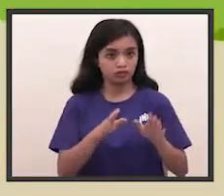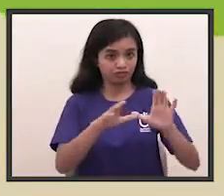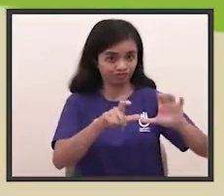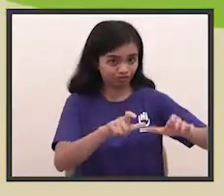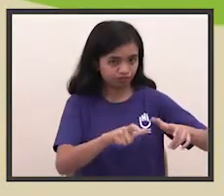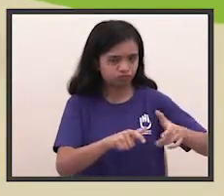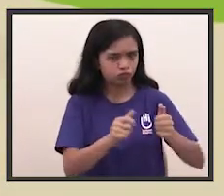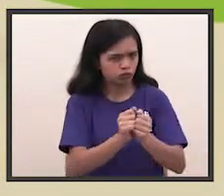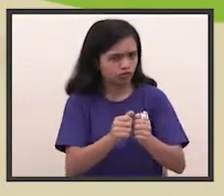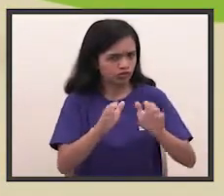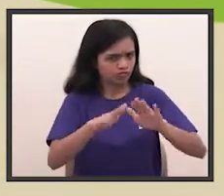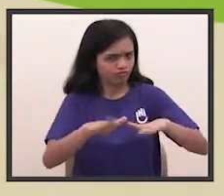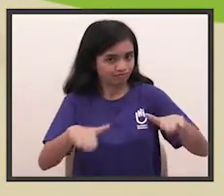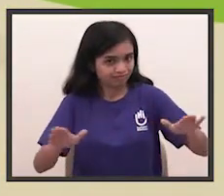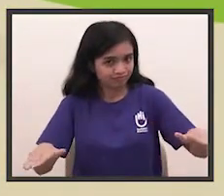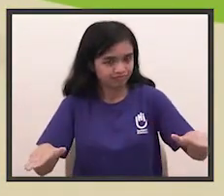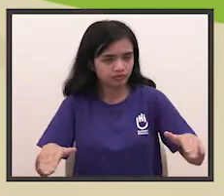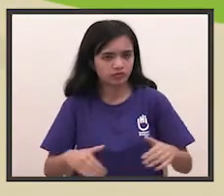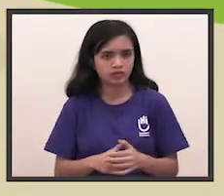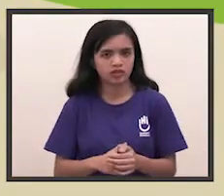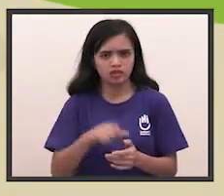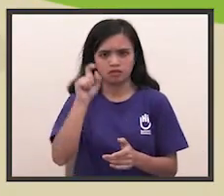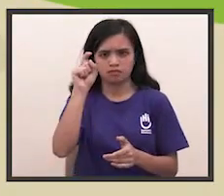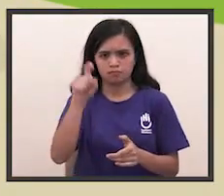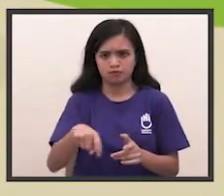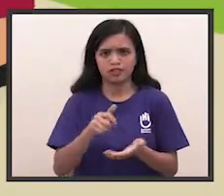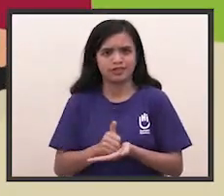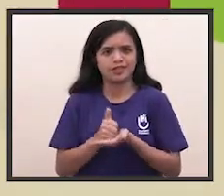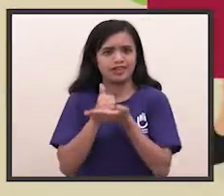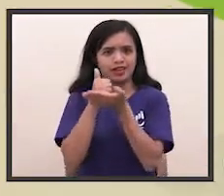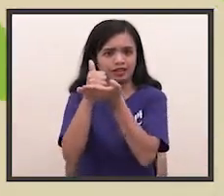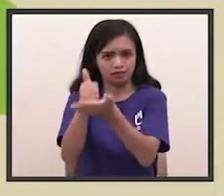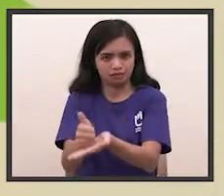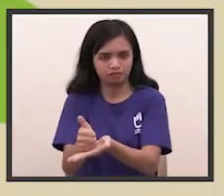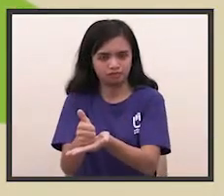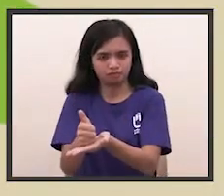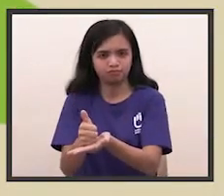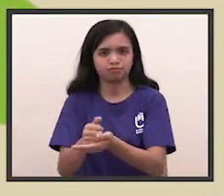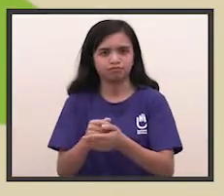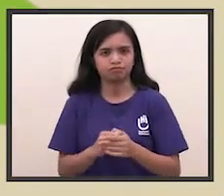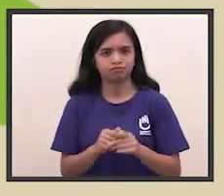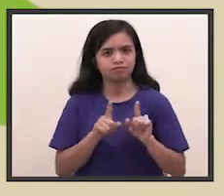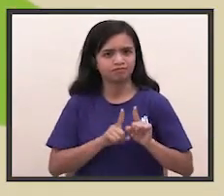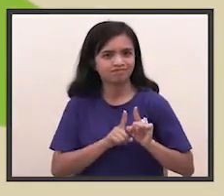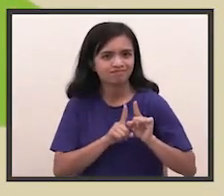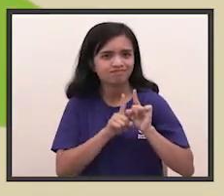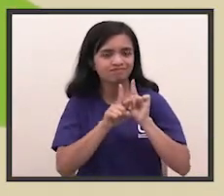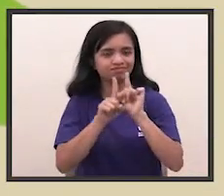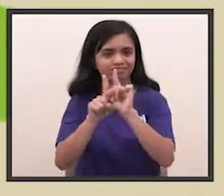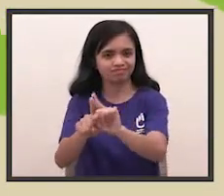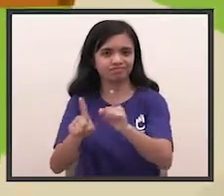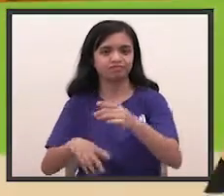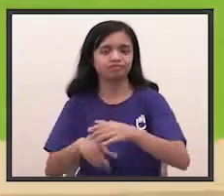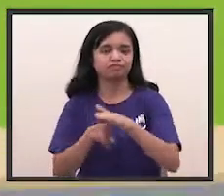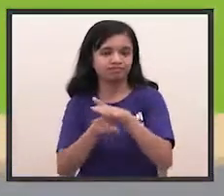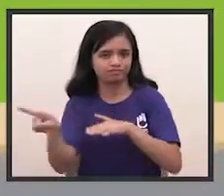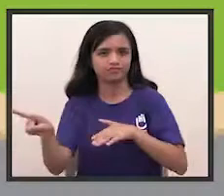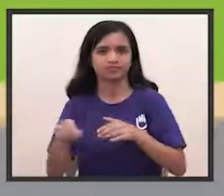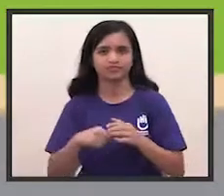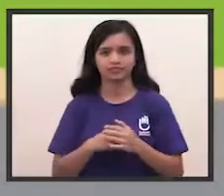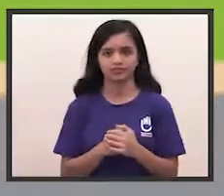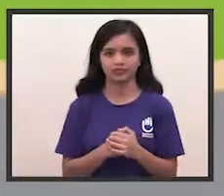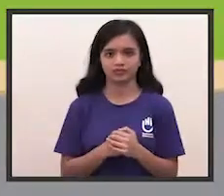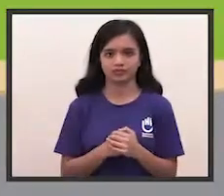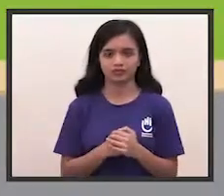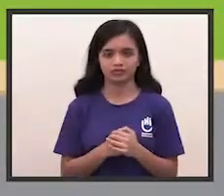For children with mobility difficulties, try to offer support during drills and during